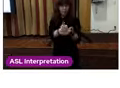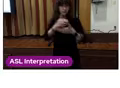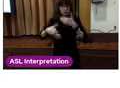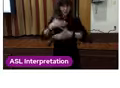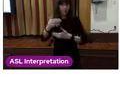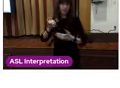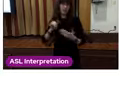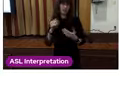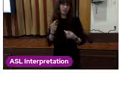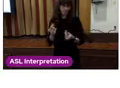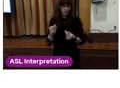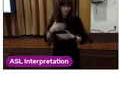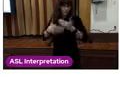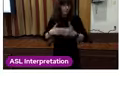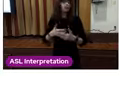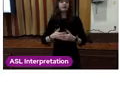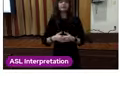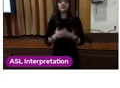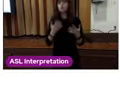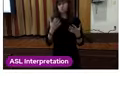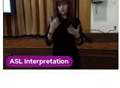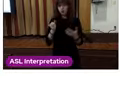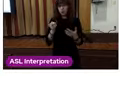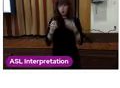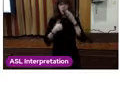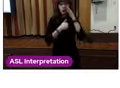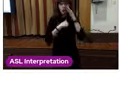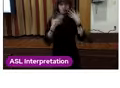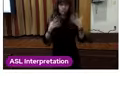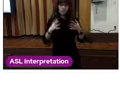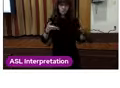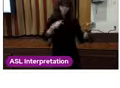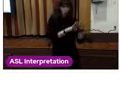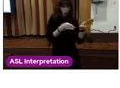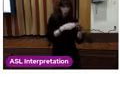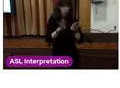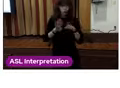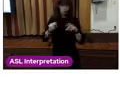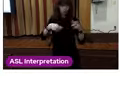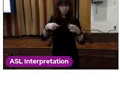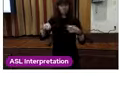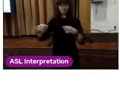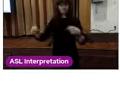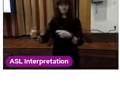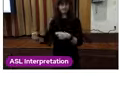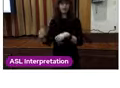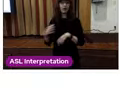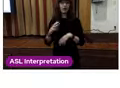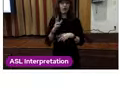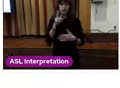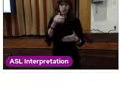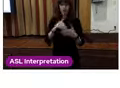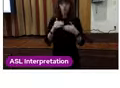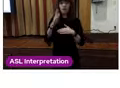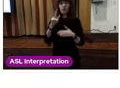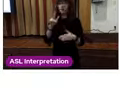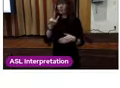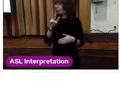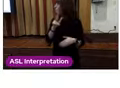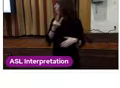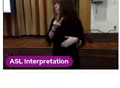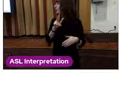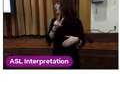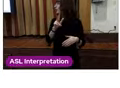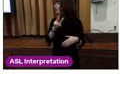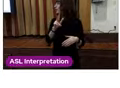of the things that we've done, we have closed over 3,800 cases for individuals in our community, and